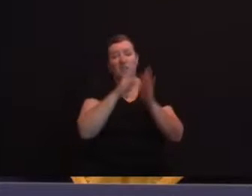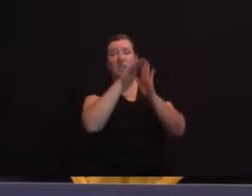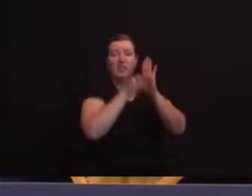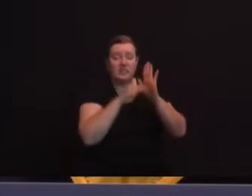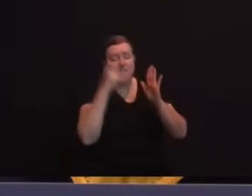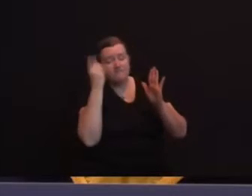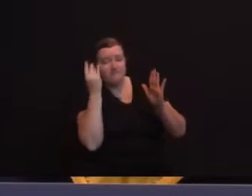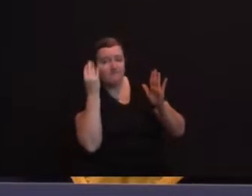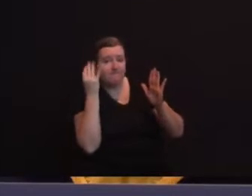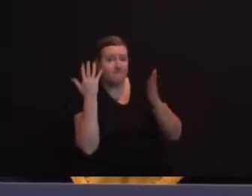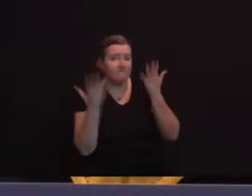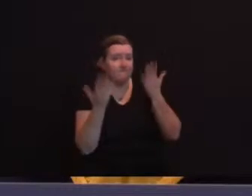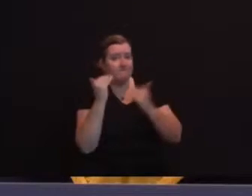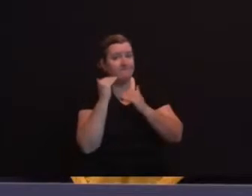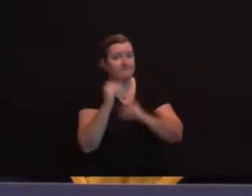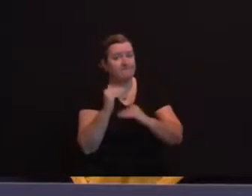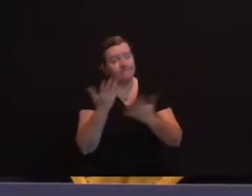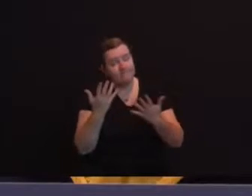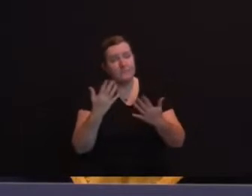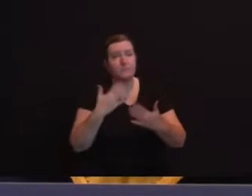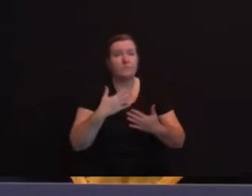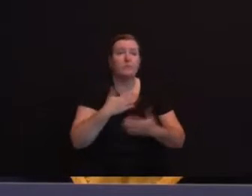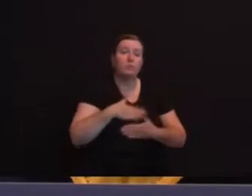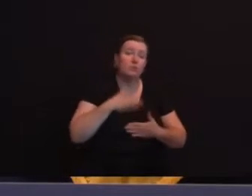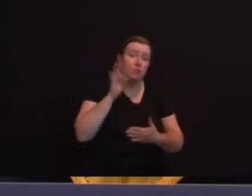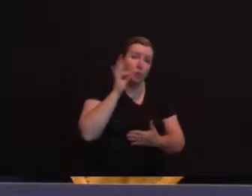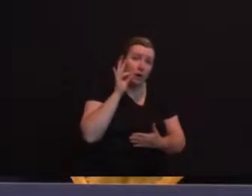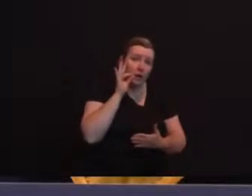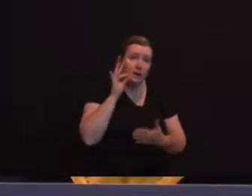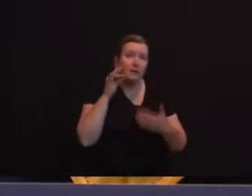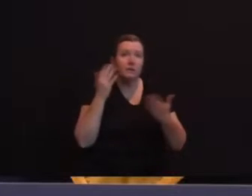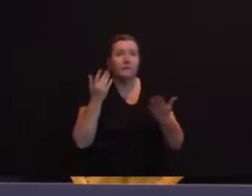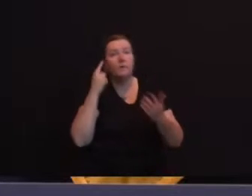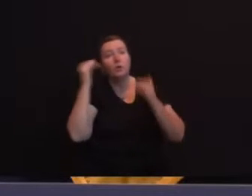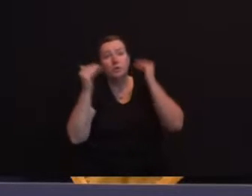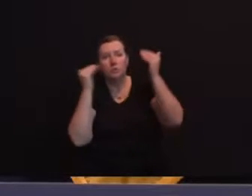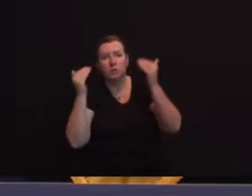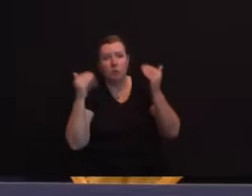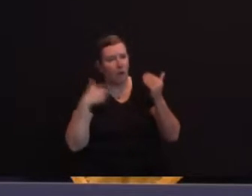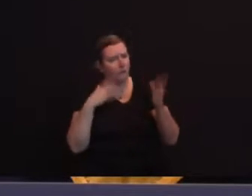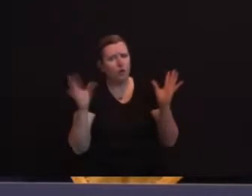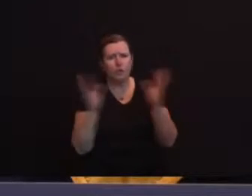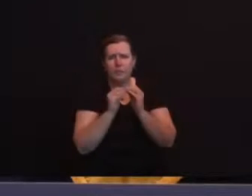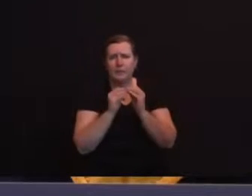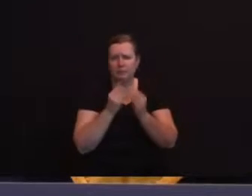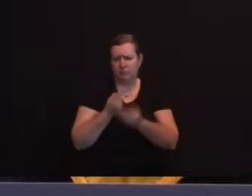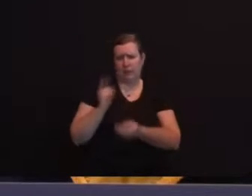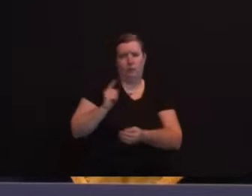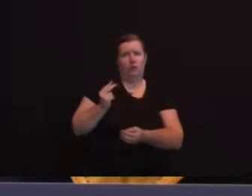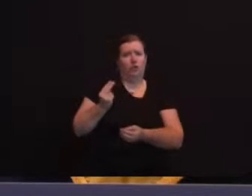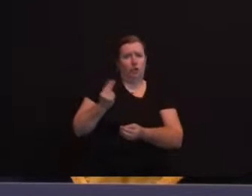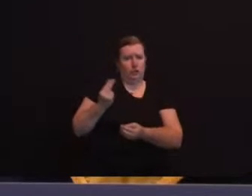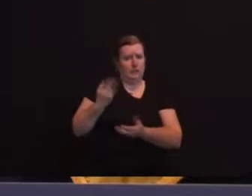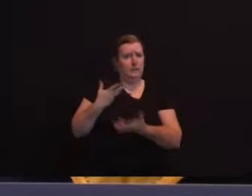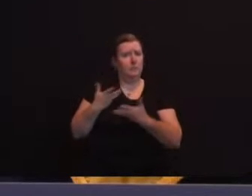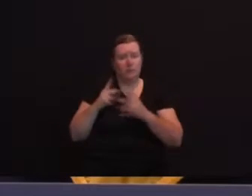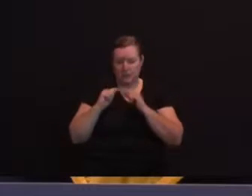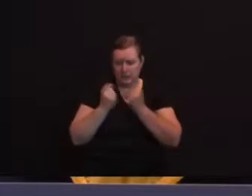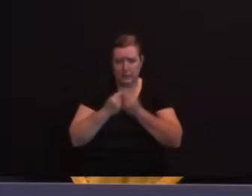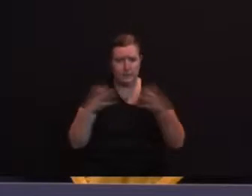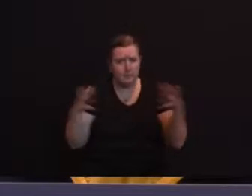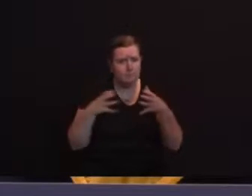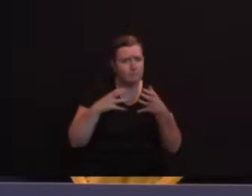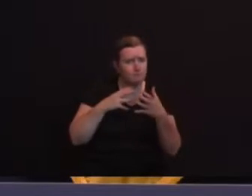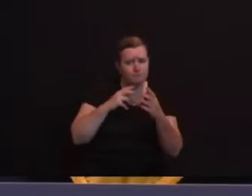Dustin, I think we've made good progress. We had a very productive leadership meeting on Thursday. Our teams have been at it since then. I've got no news